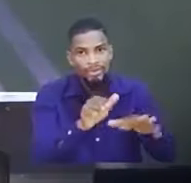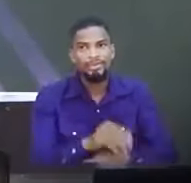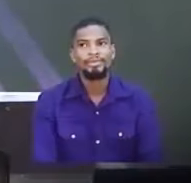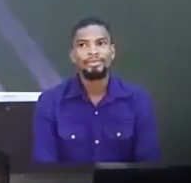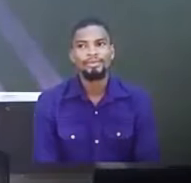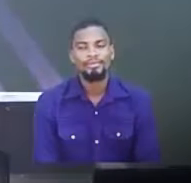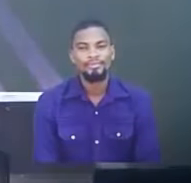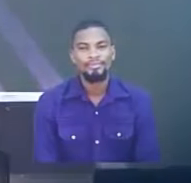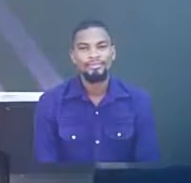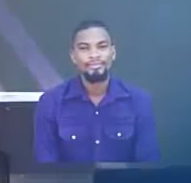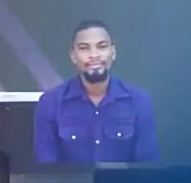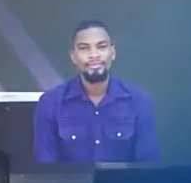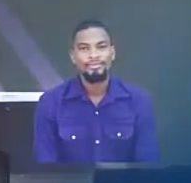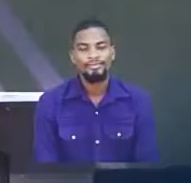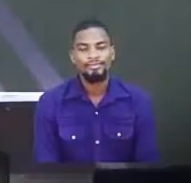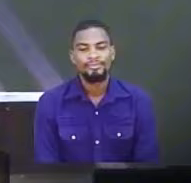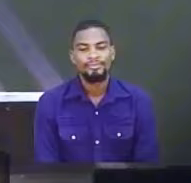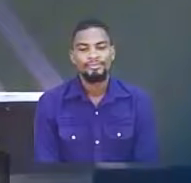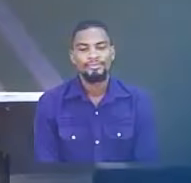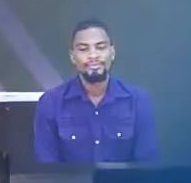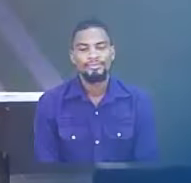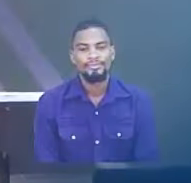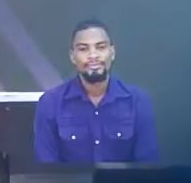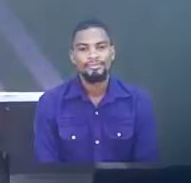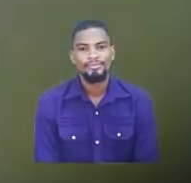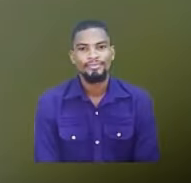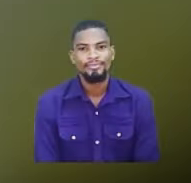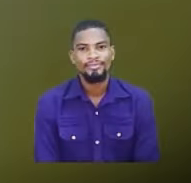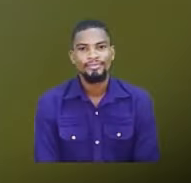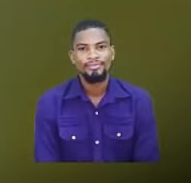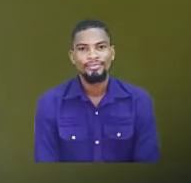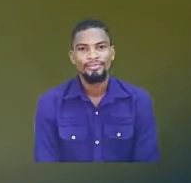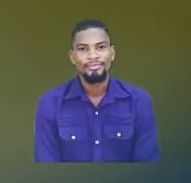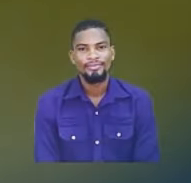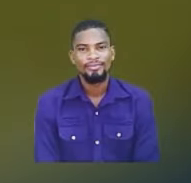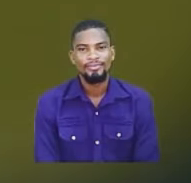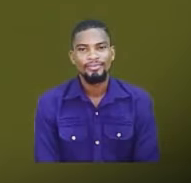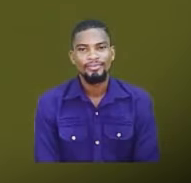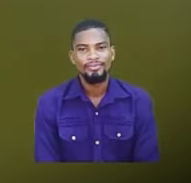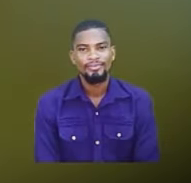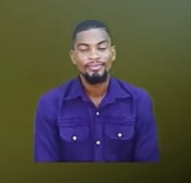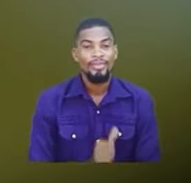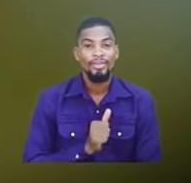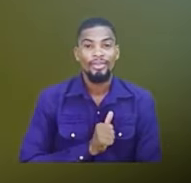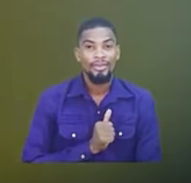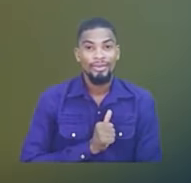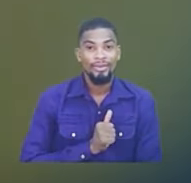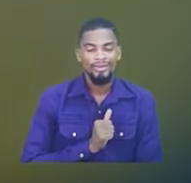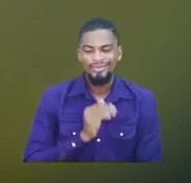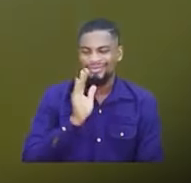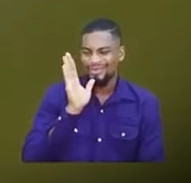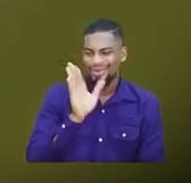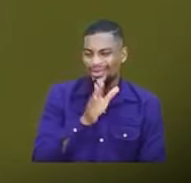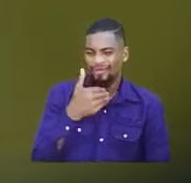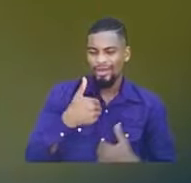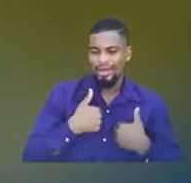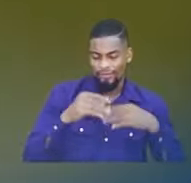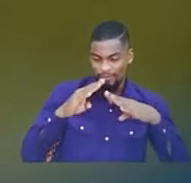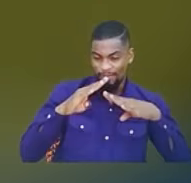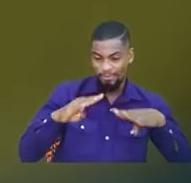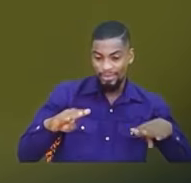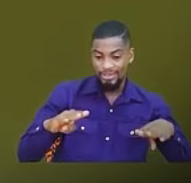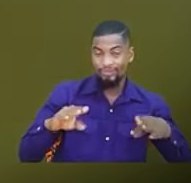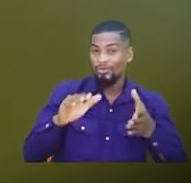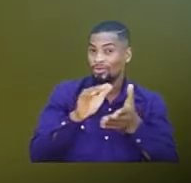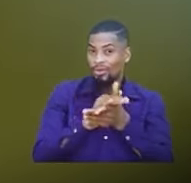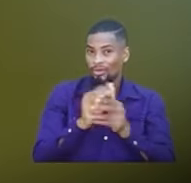of marriage because his brother Amnon had a certain friend. Hatred amongst the family